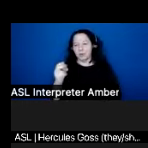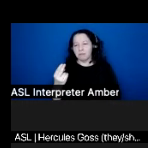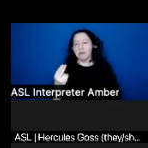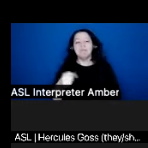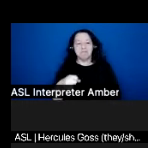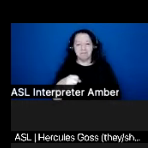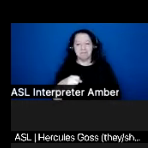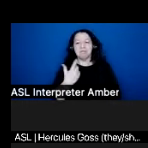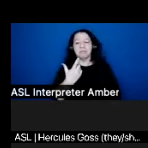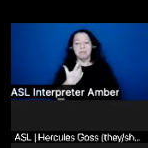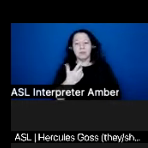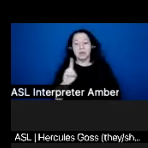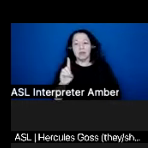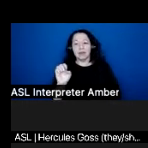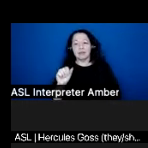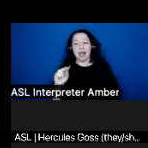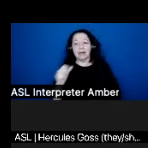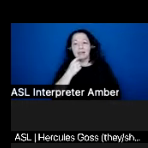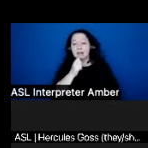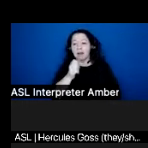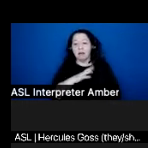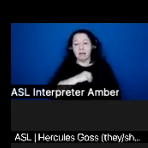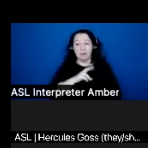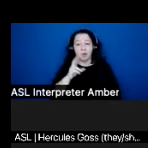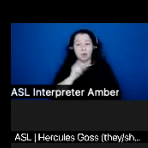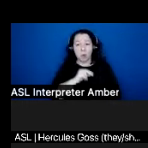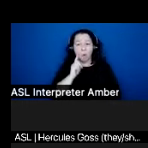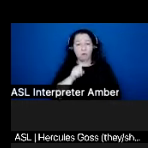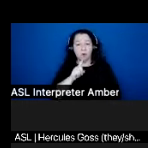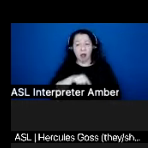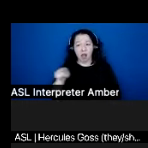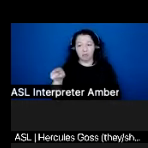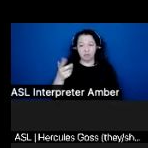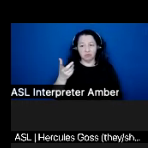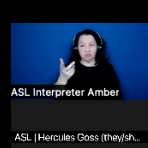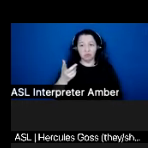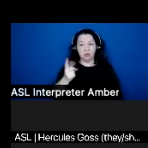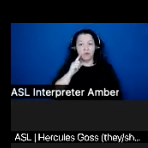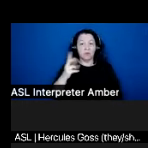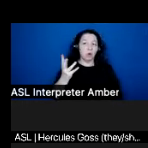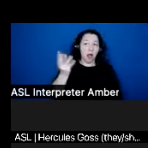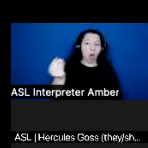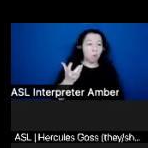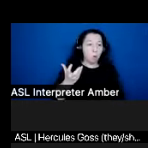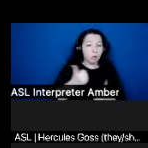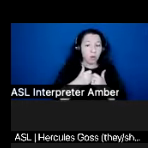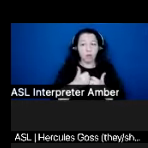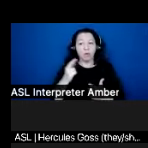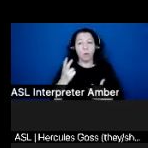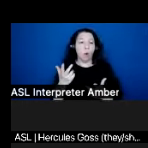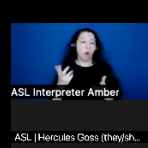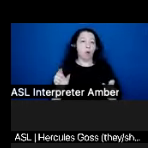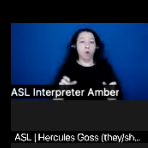an answer in regards to going out or hooking up. Thanks. That's important too, Deanna. Yeah,